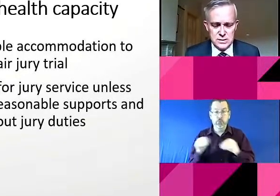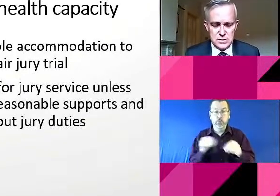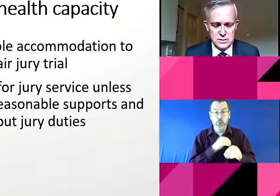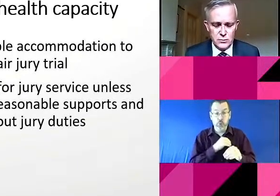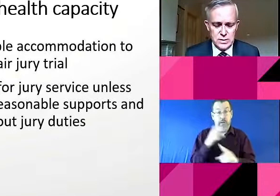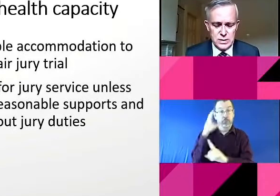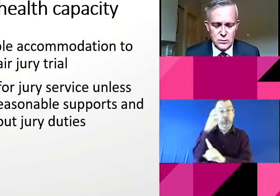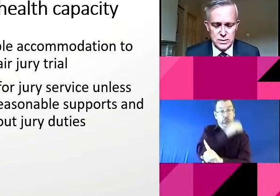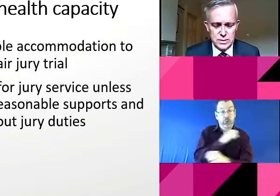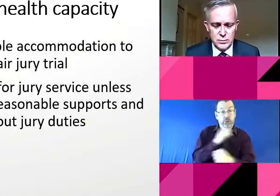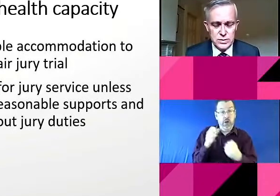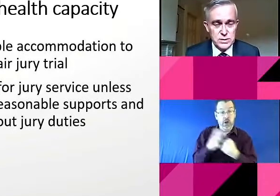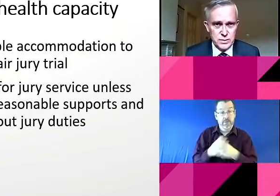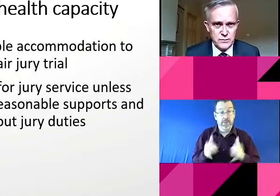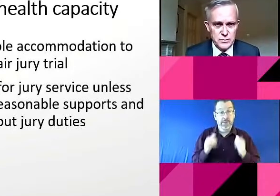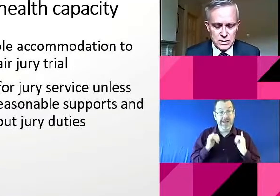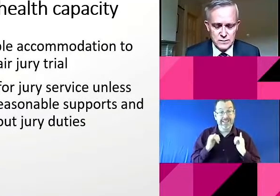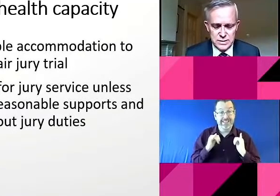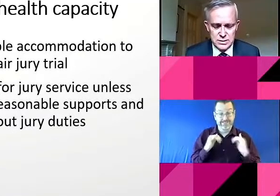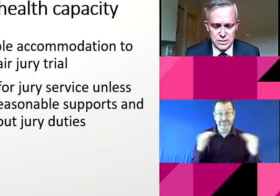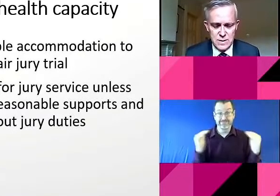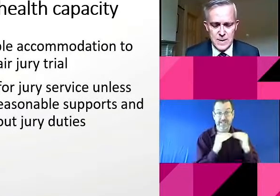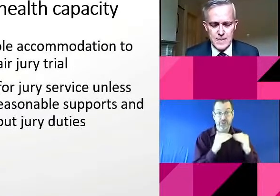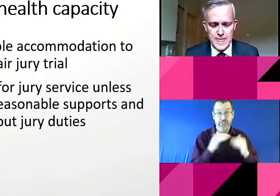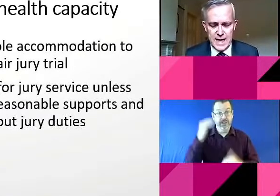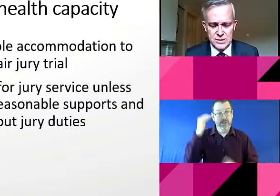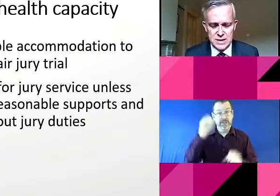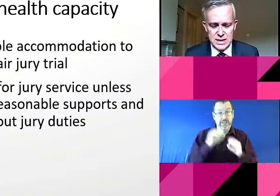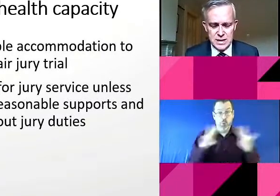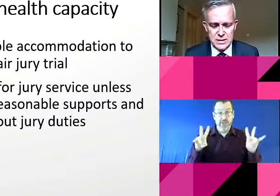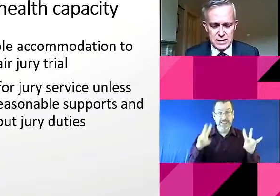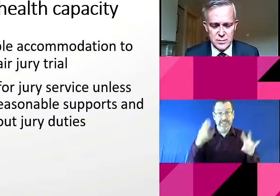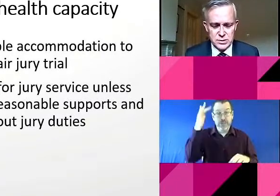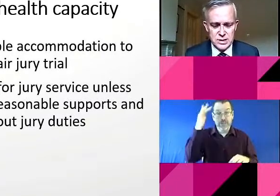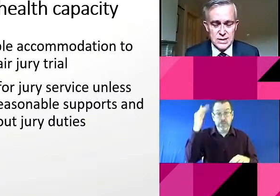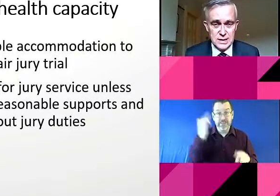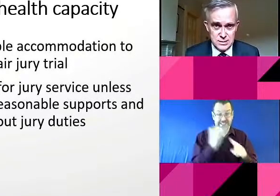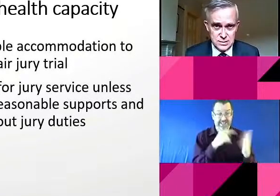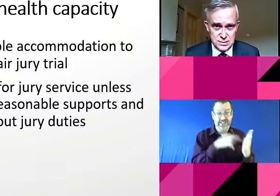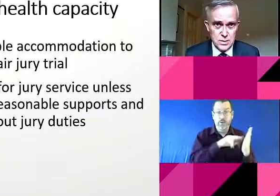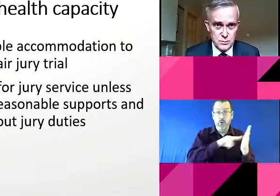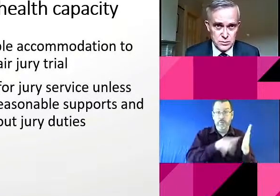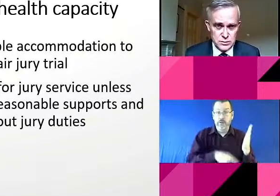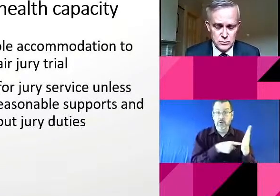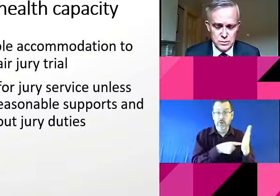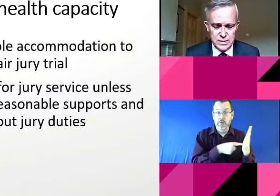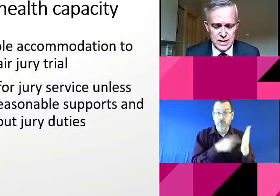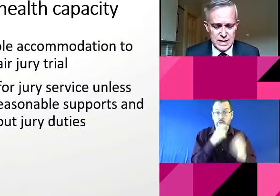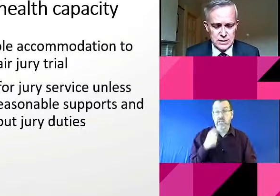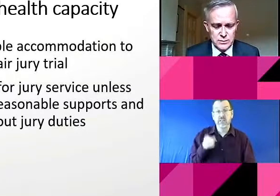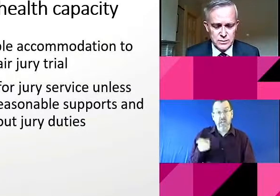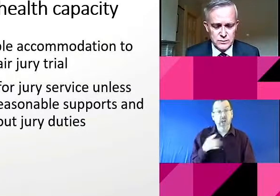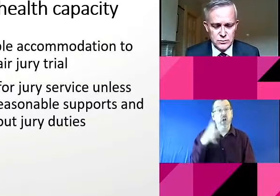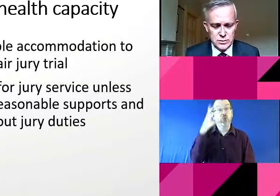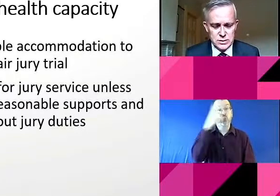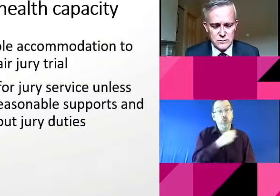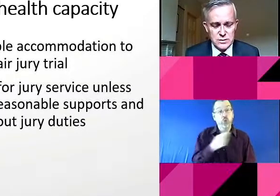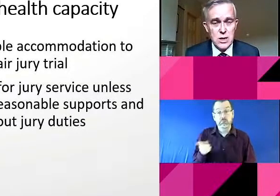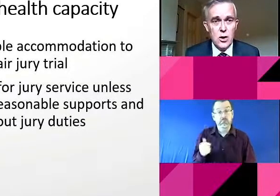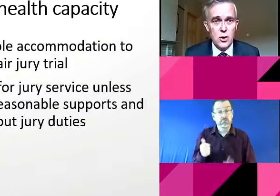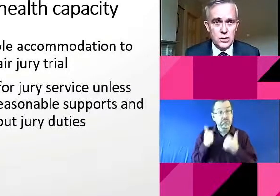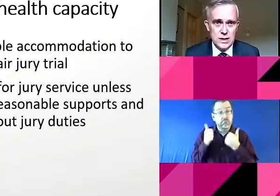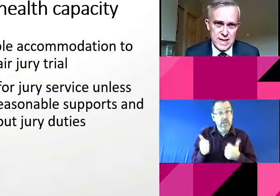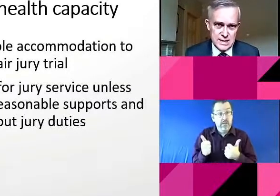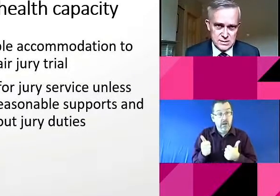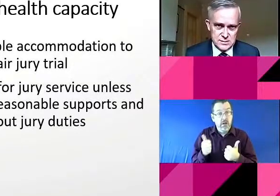that's consistent with the equality principle from the convention, and to say that a person is presumed to be eligible for jury